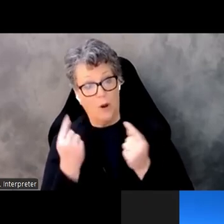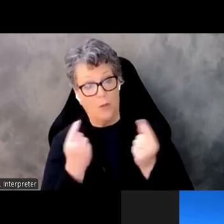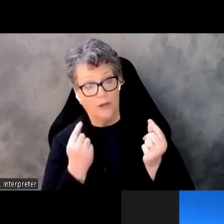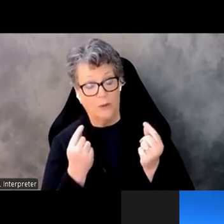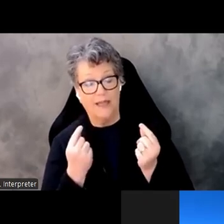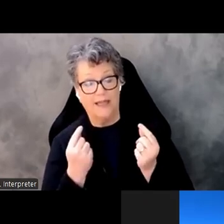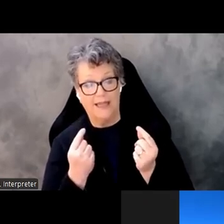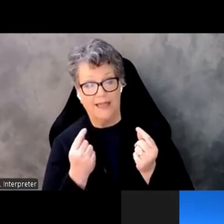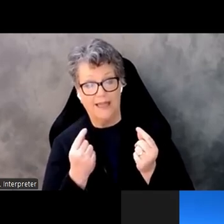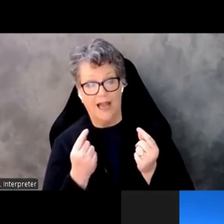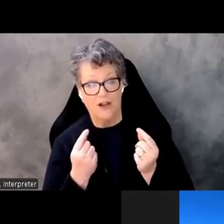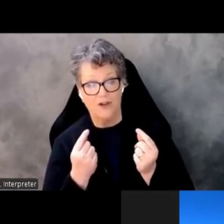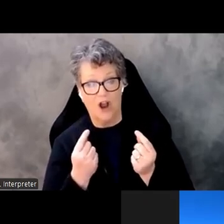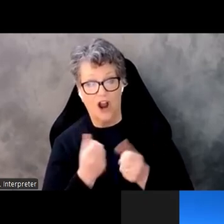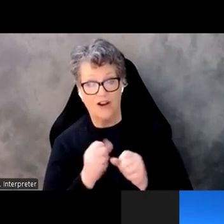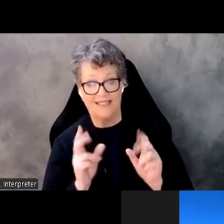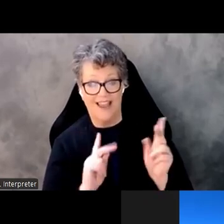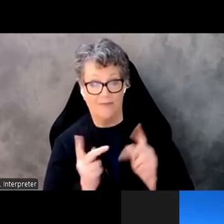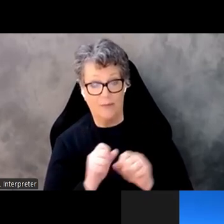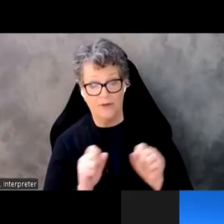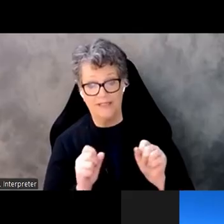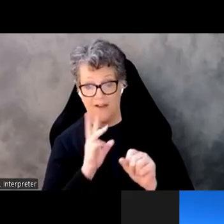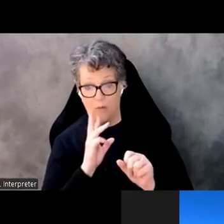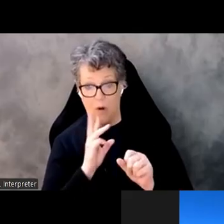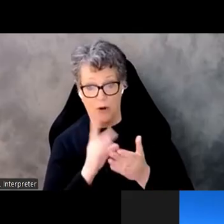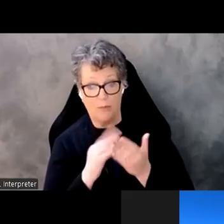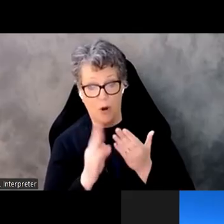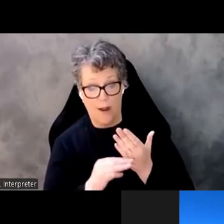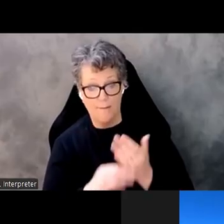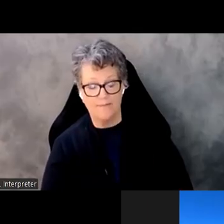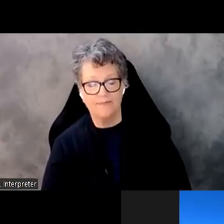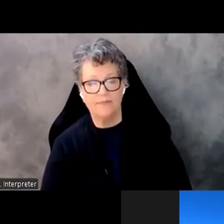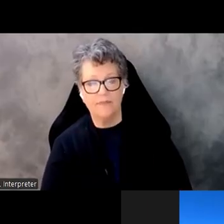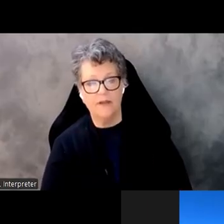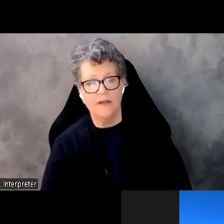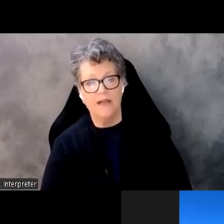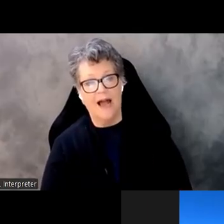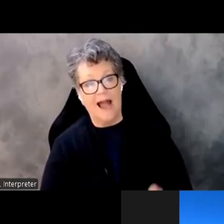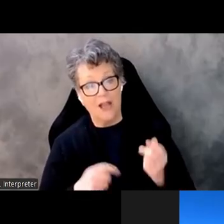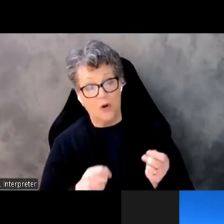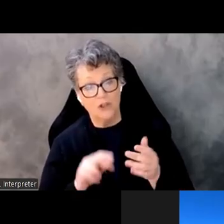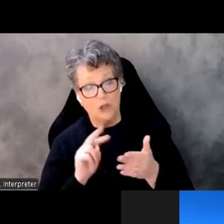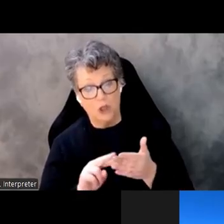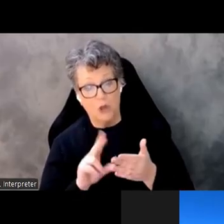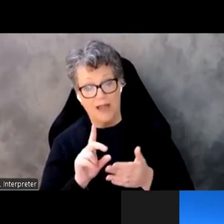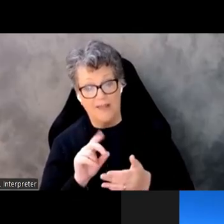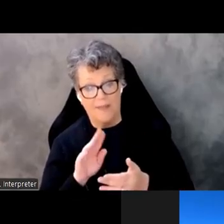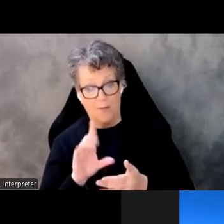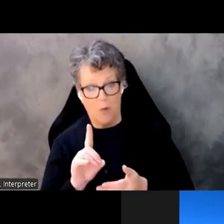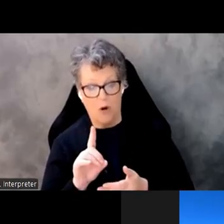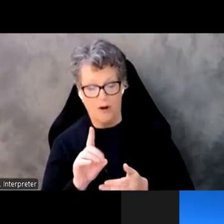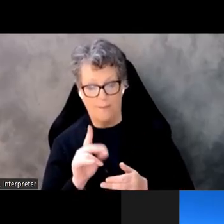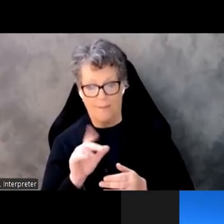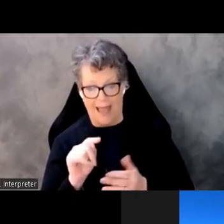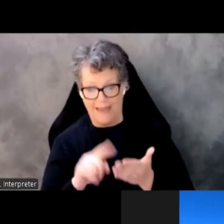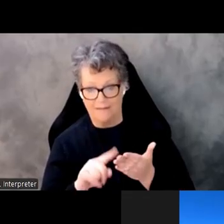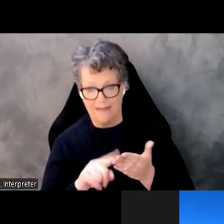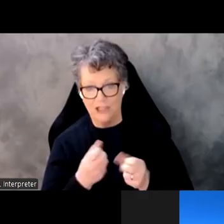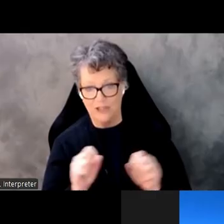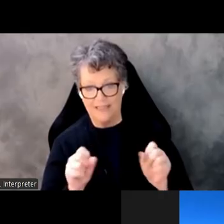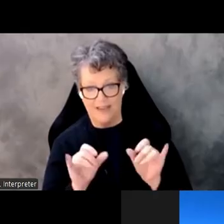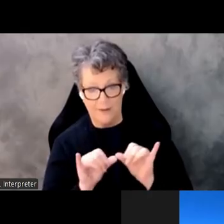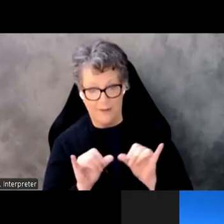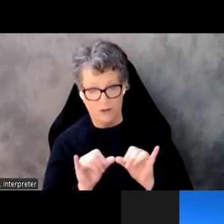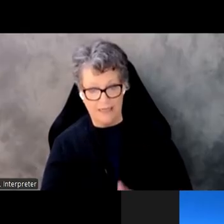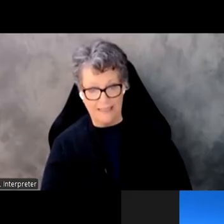the guise of our Safe People, Safe Water program. I do encourage you to look in the board packet at our safety metrics, and I'm